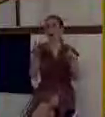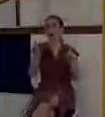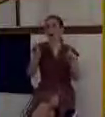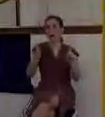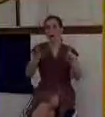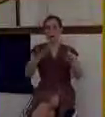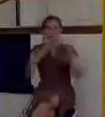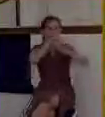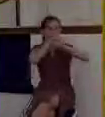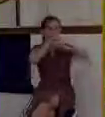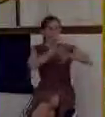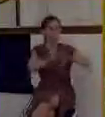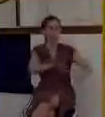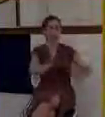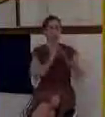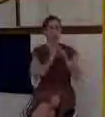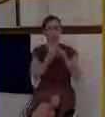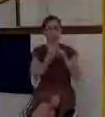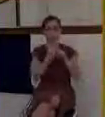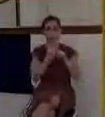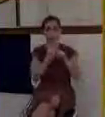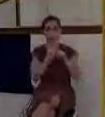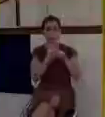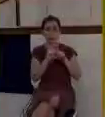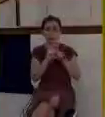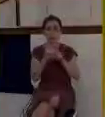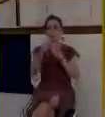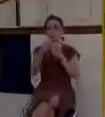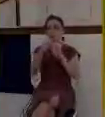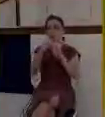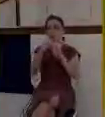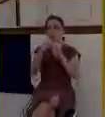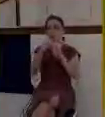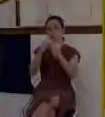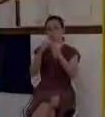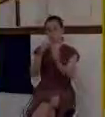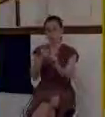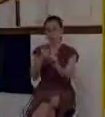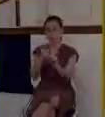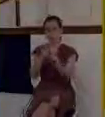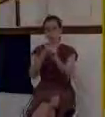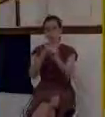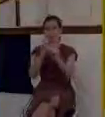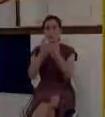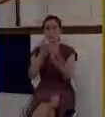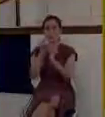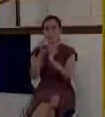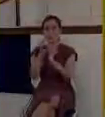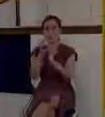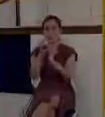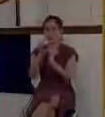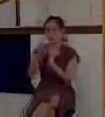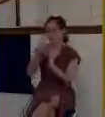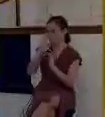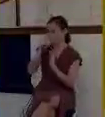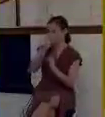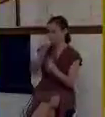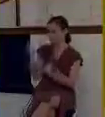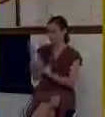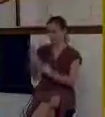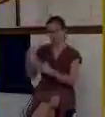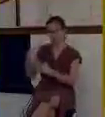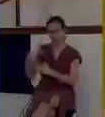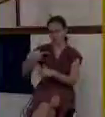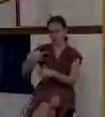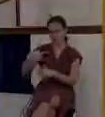There's one more point I would give you here in this dialogue with that Jesus had with these Sadducees. Notice in verse 26 again where he